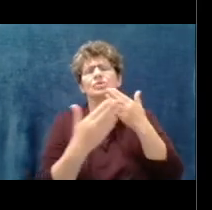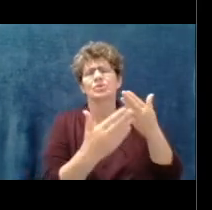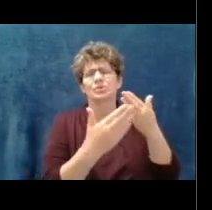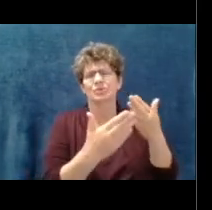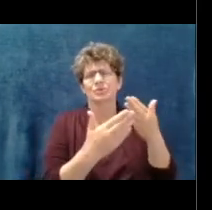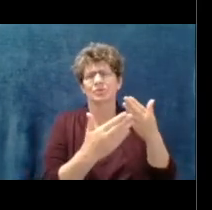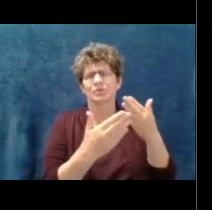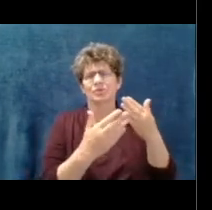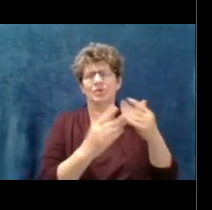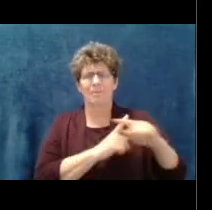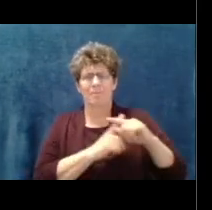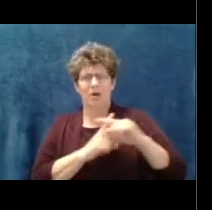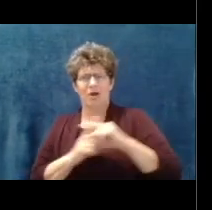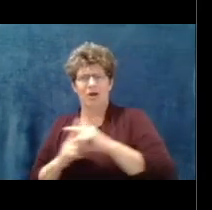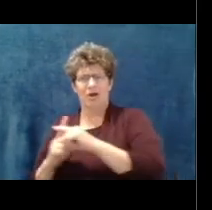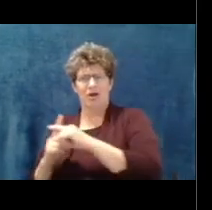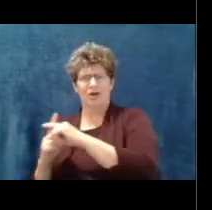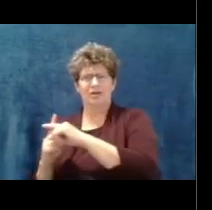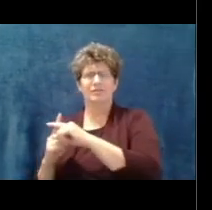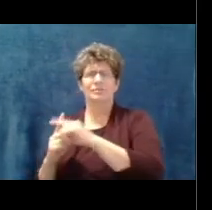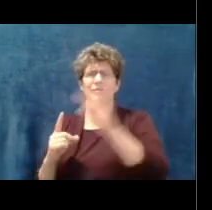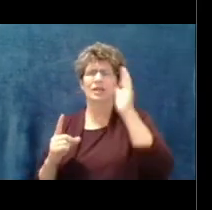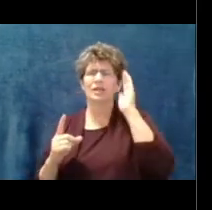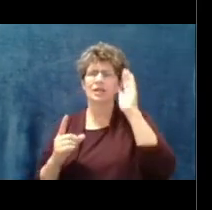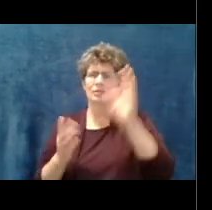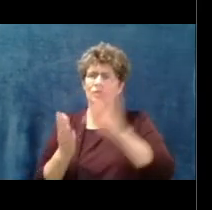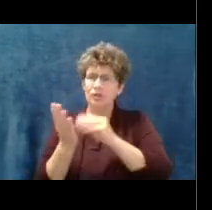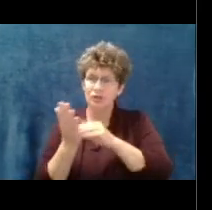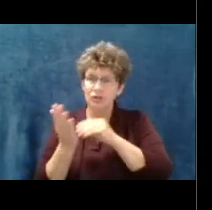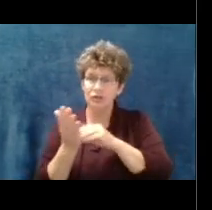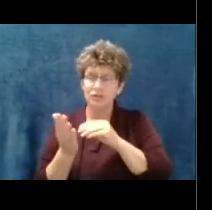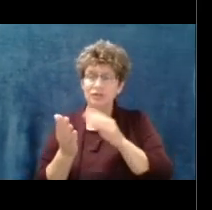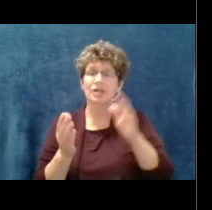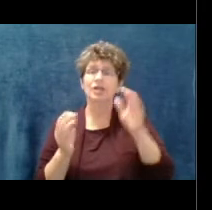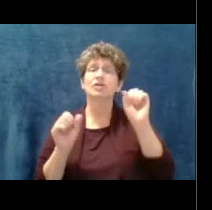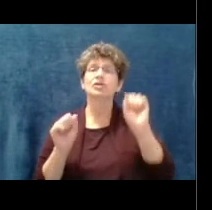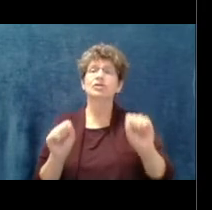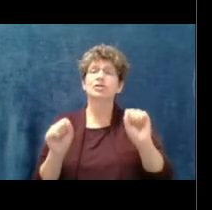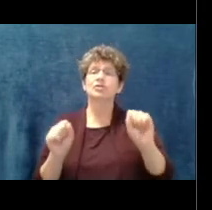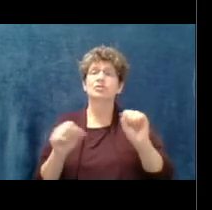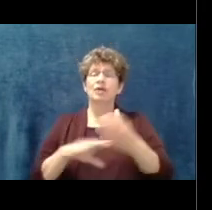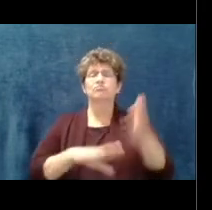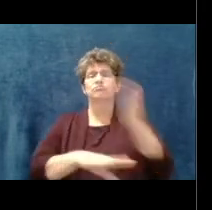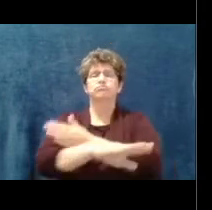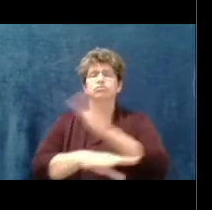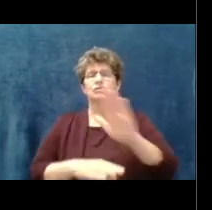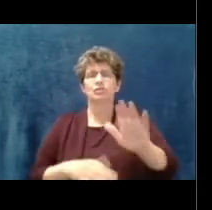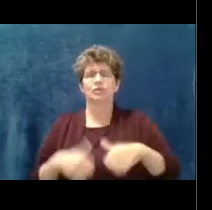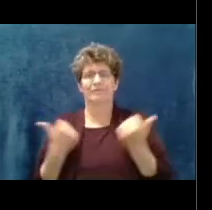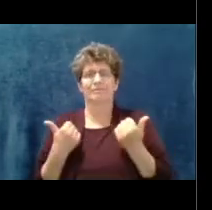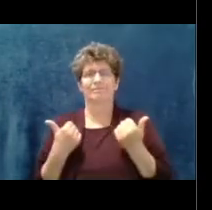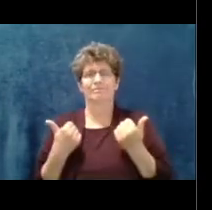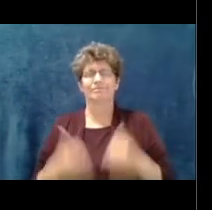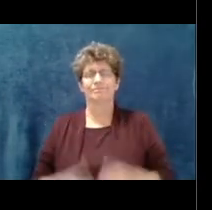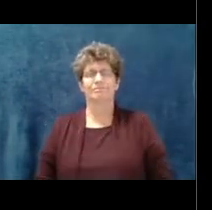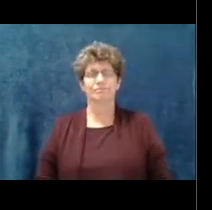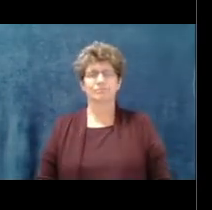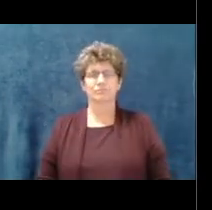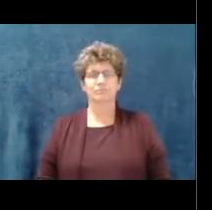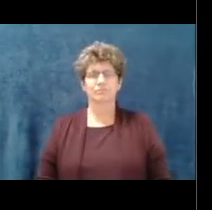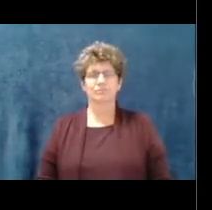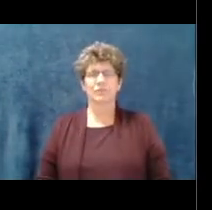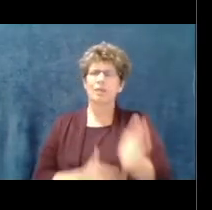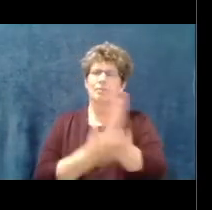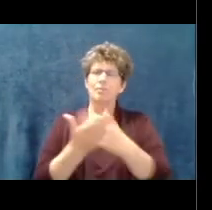help you in living a better life. So let's see if I can convince you. So part 1, we're going to talk a bit about the science